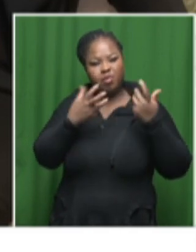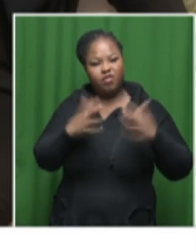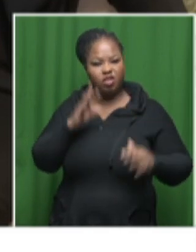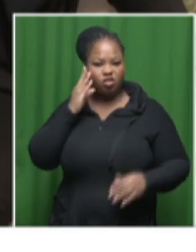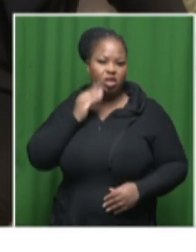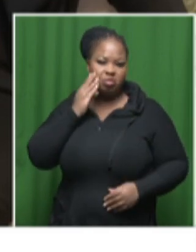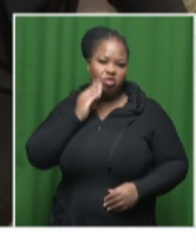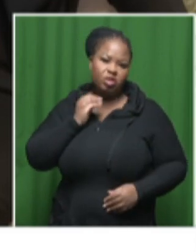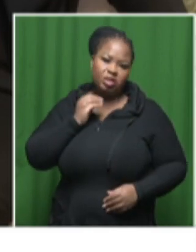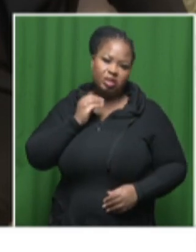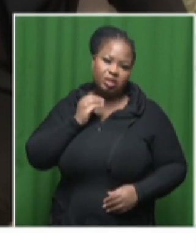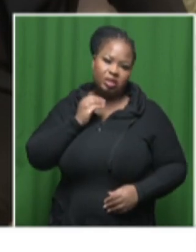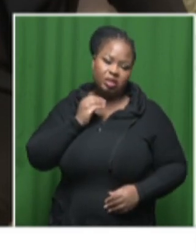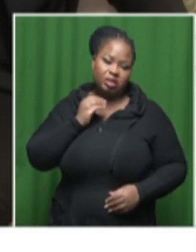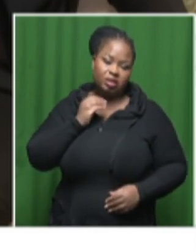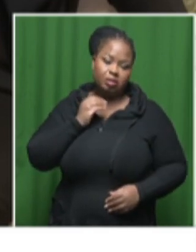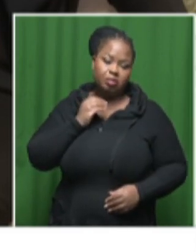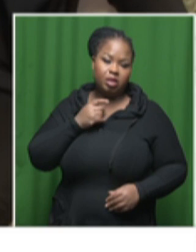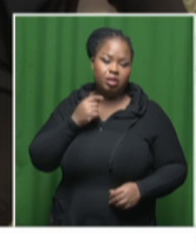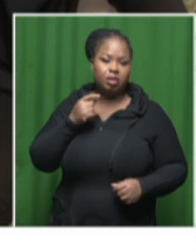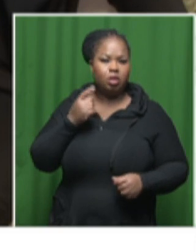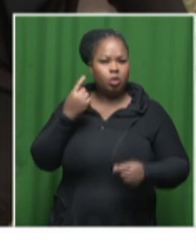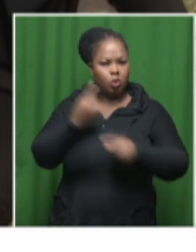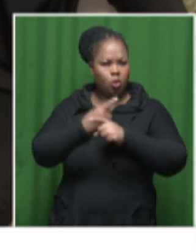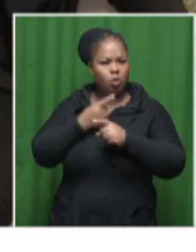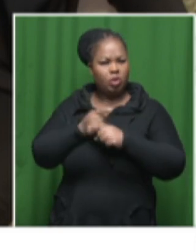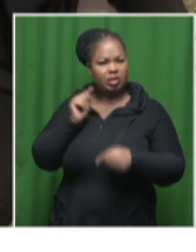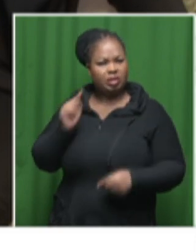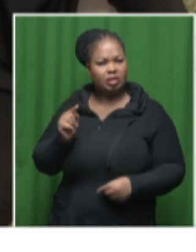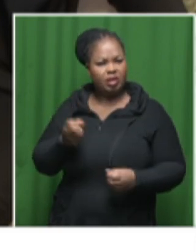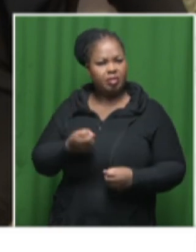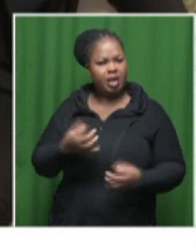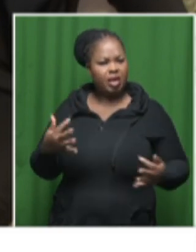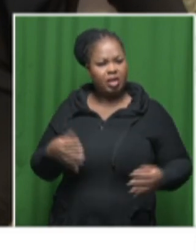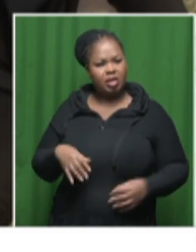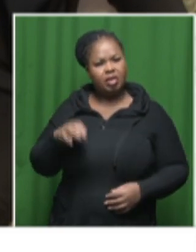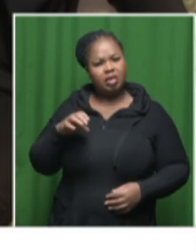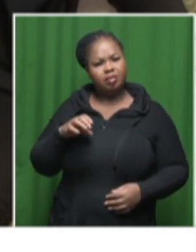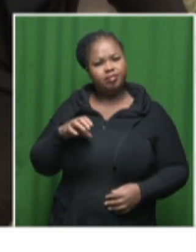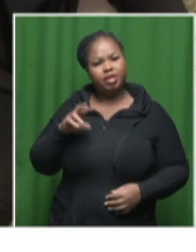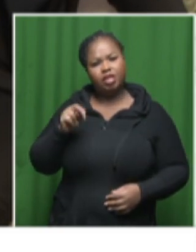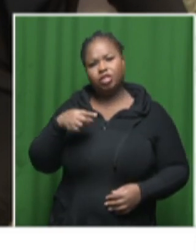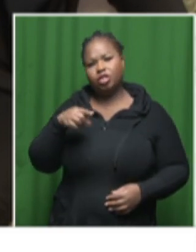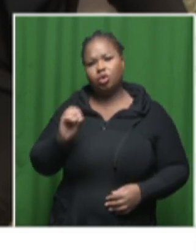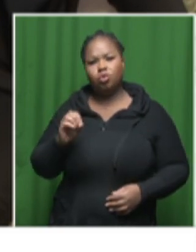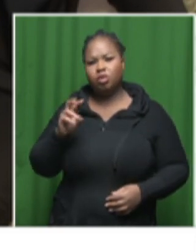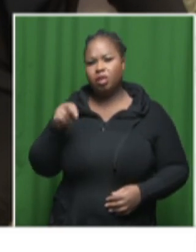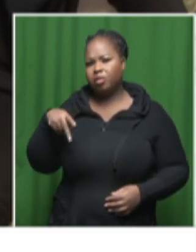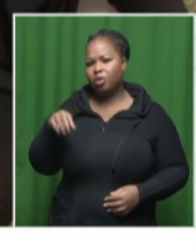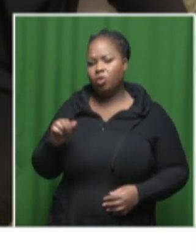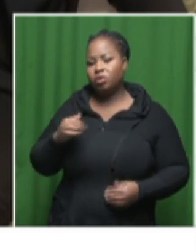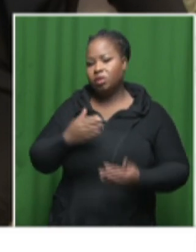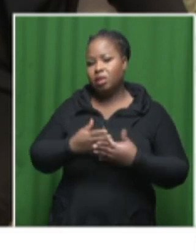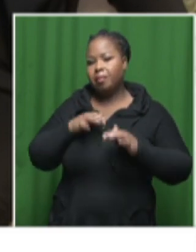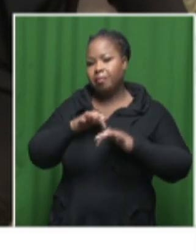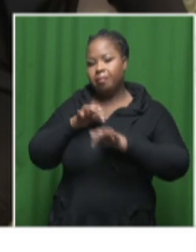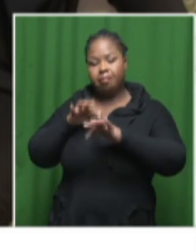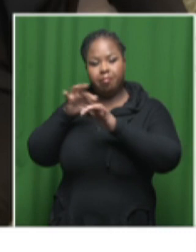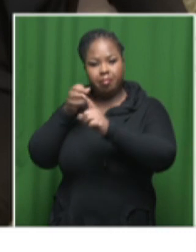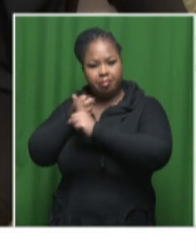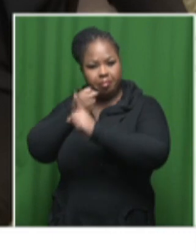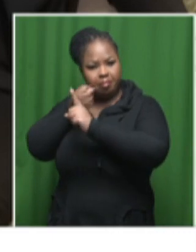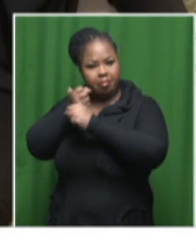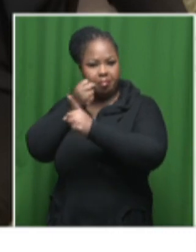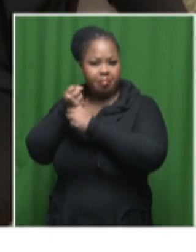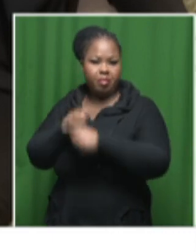been the bane for many a civic organization protesting and also